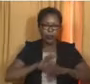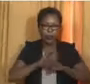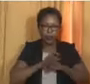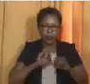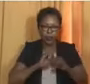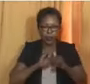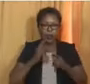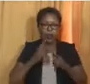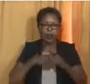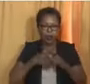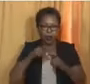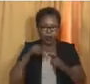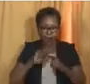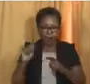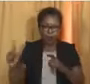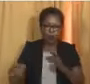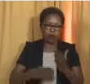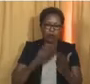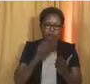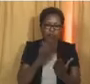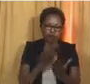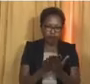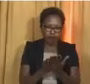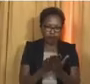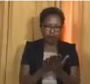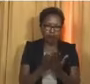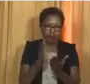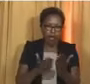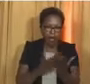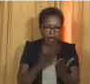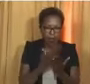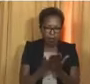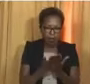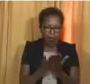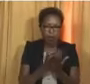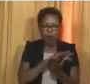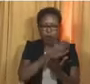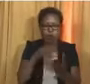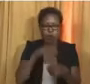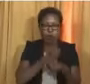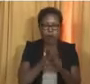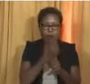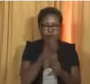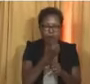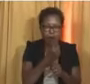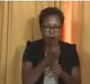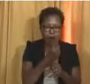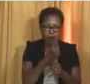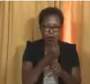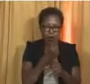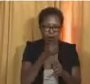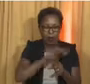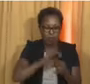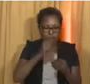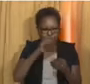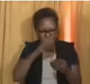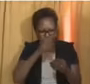appeals, which were consolidated before us, and we were able to frame 7 issues for